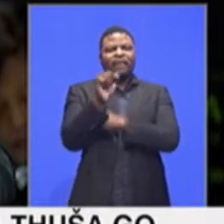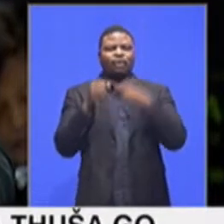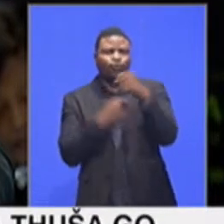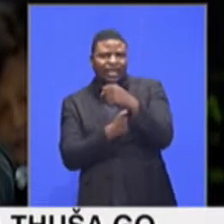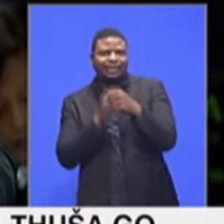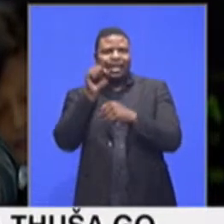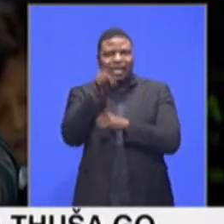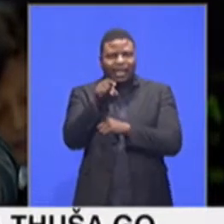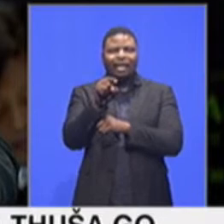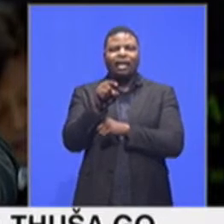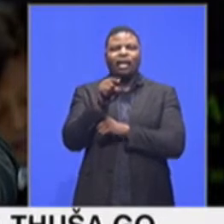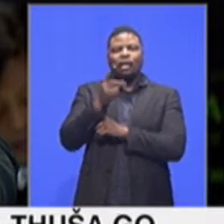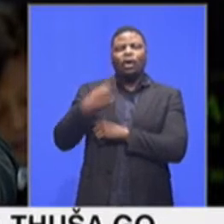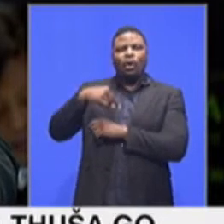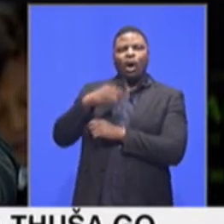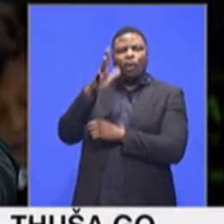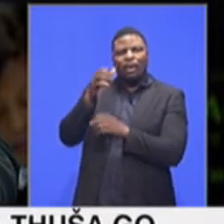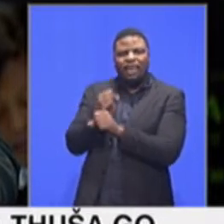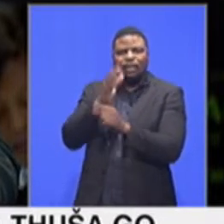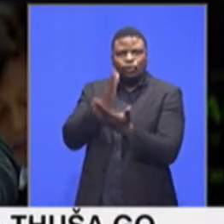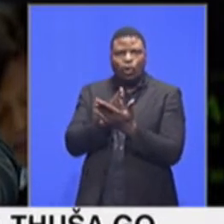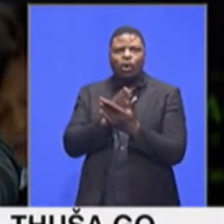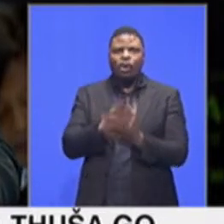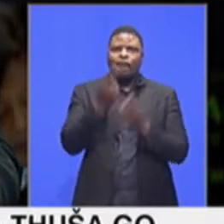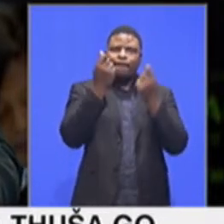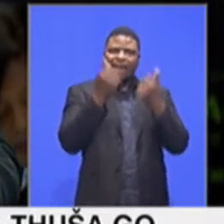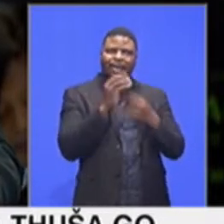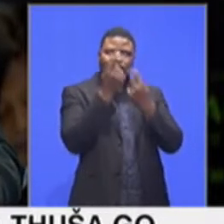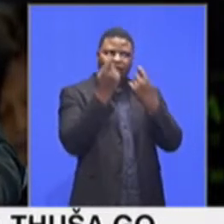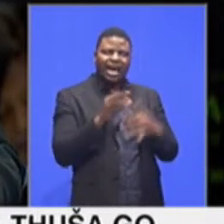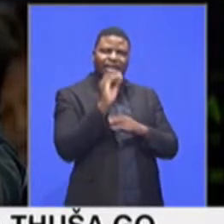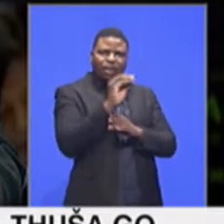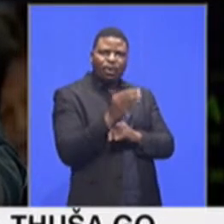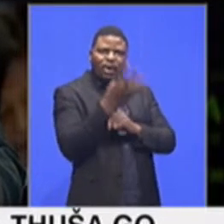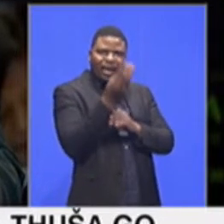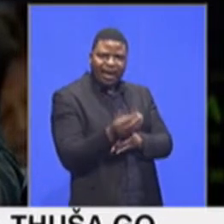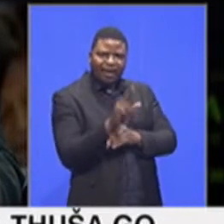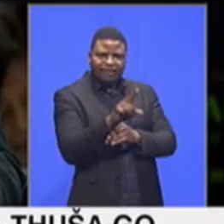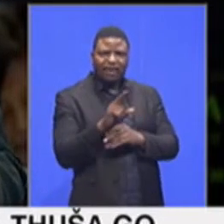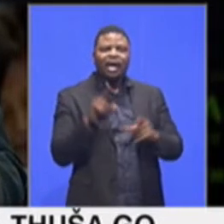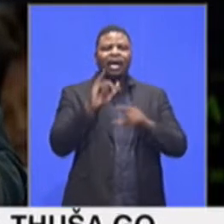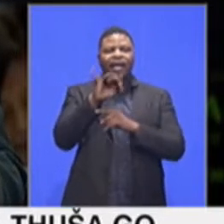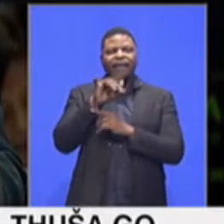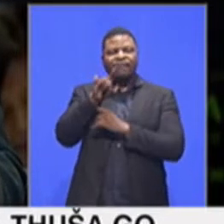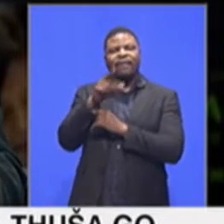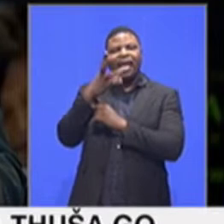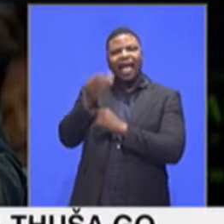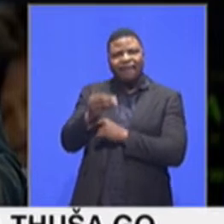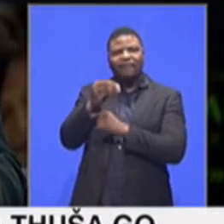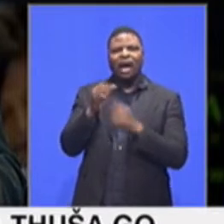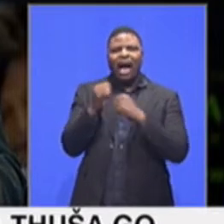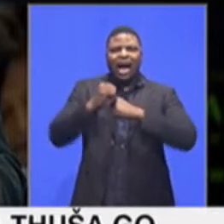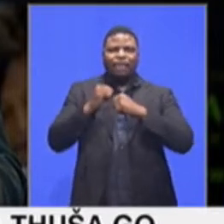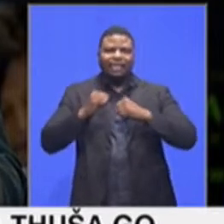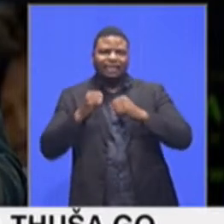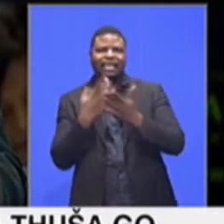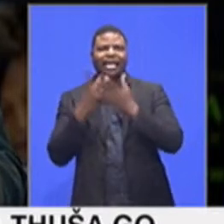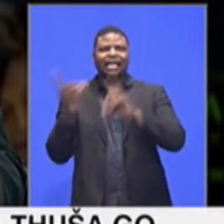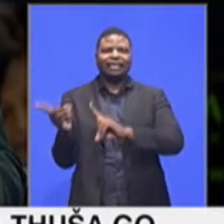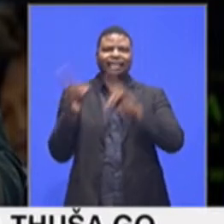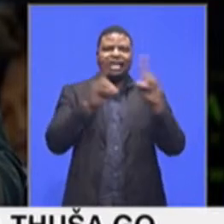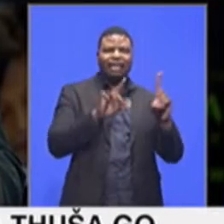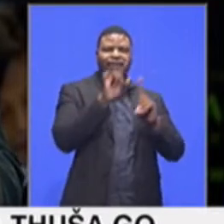by availability of funds, in particular if there is capacity to deliver. This is what some of the provinces are